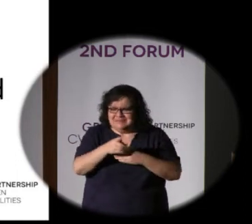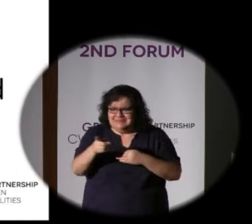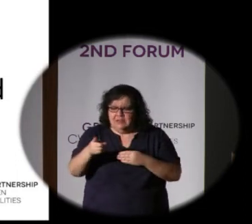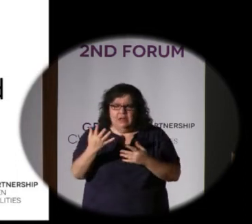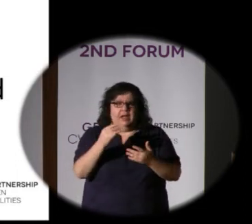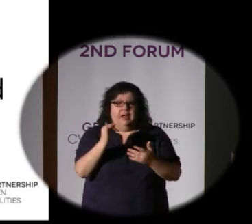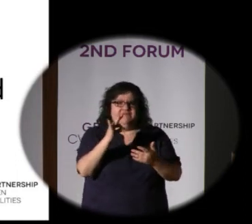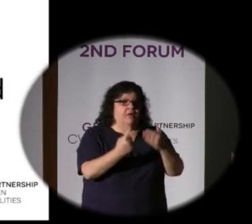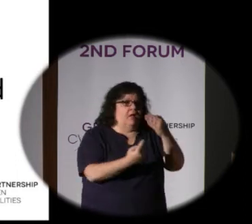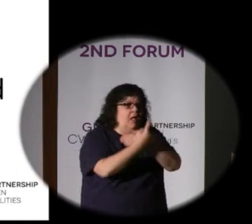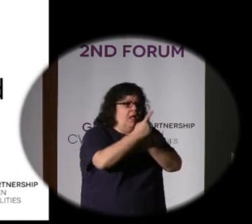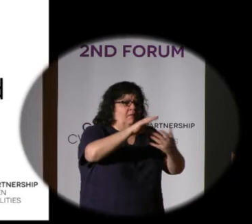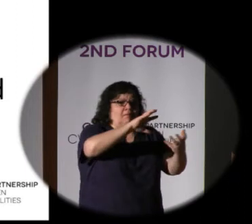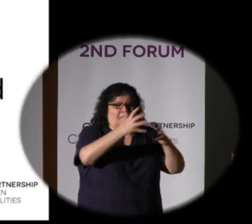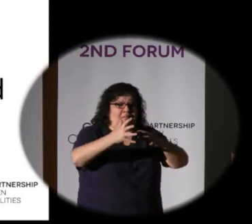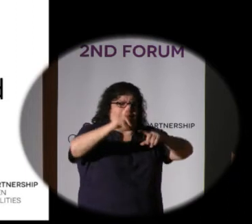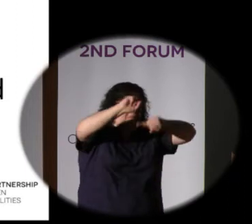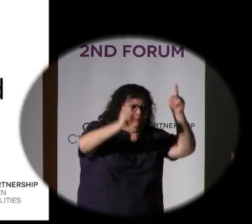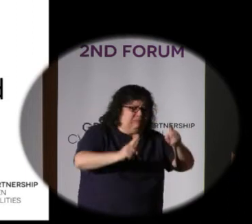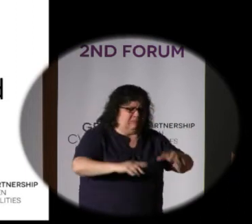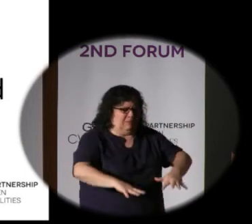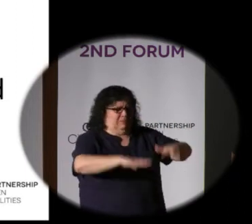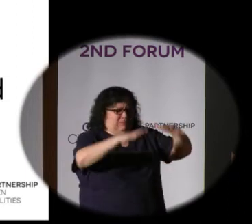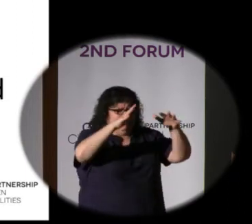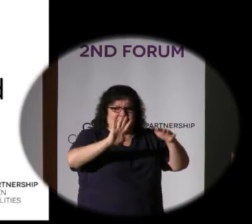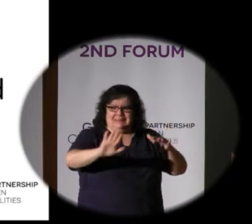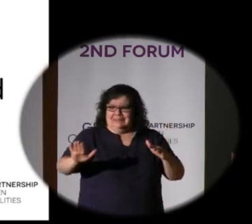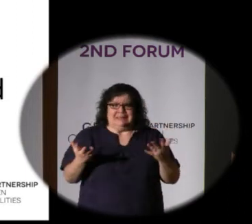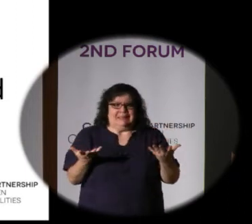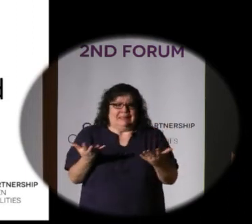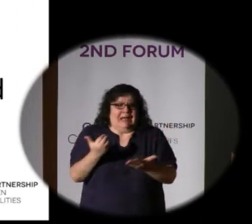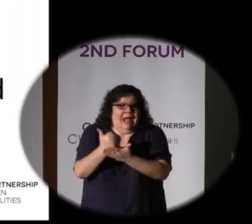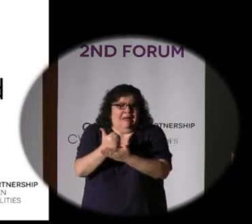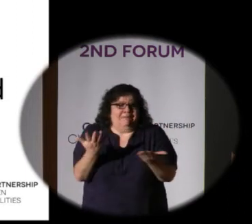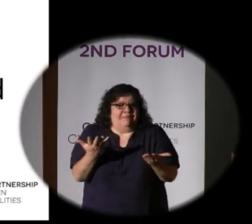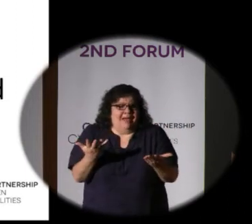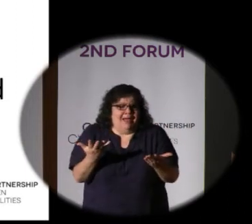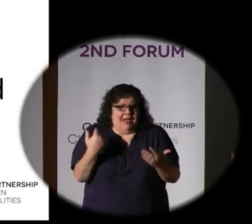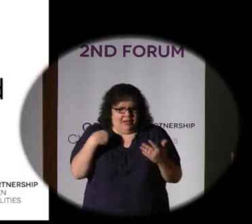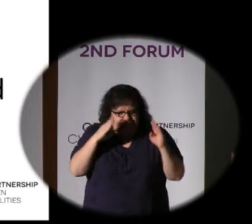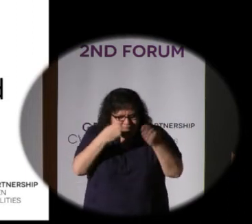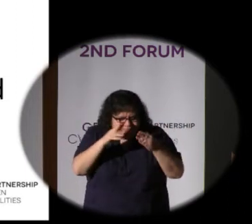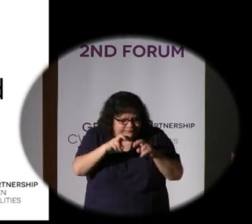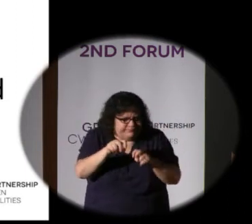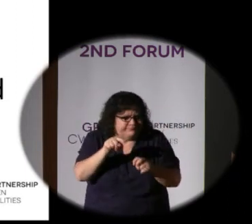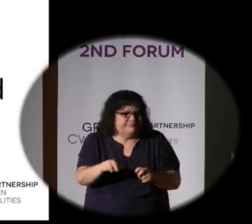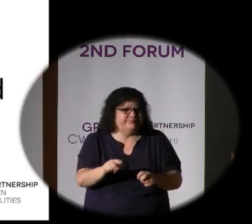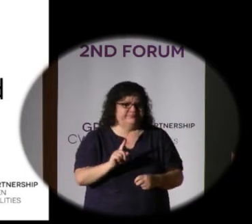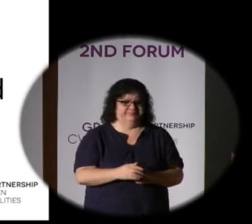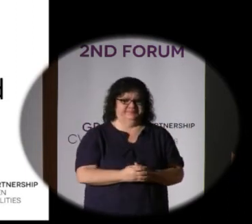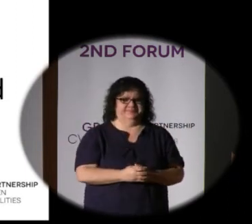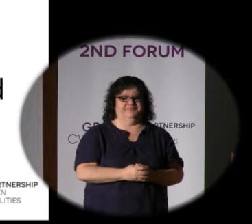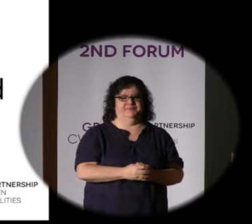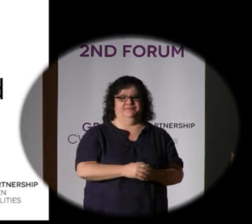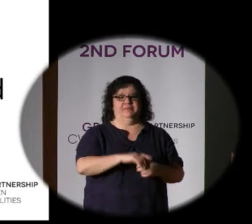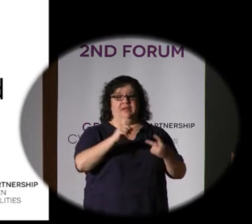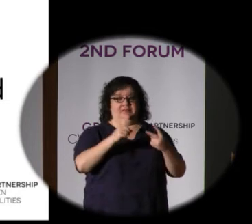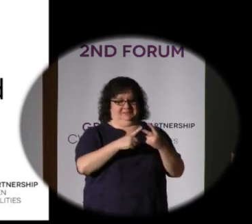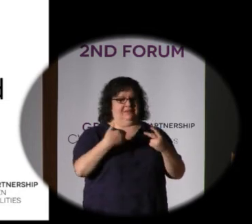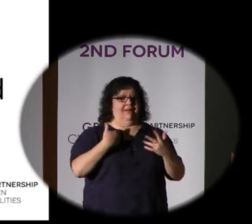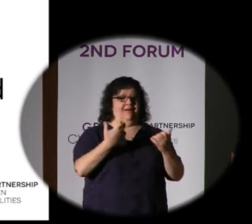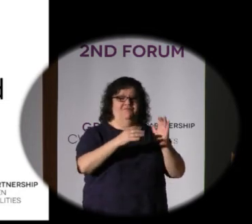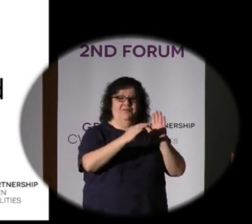also produced a couple of documents, such as policy brief, vulnerability definition related to